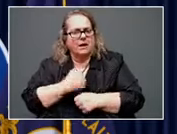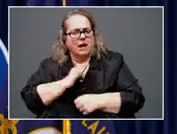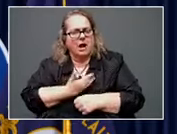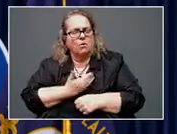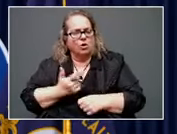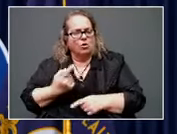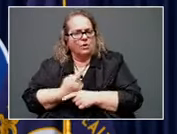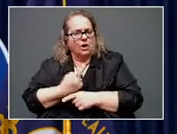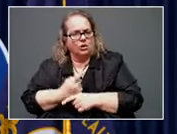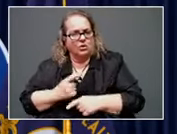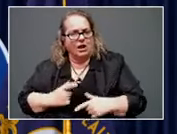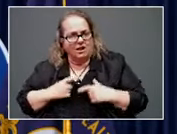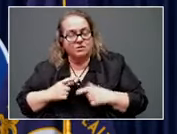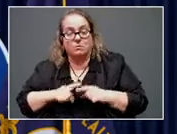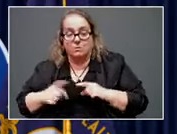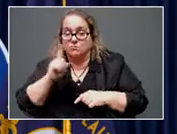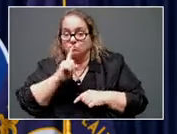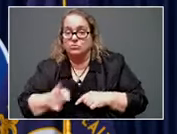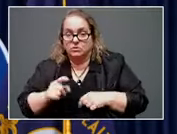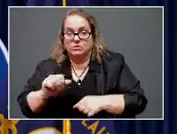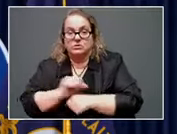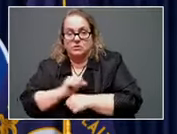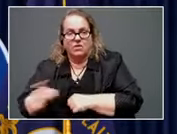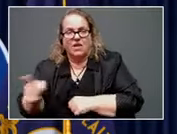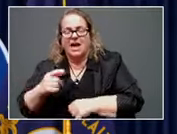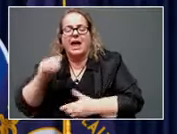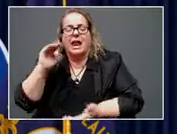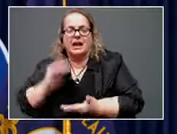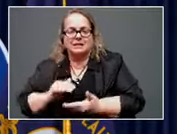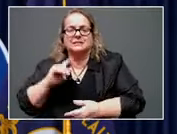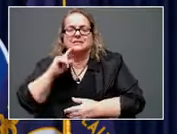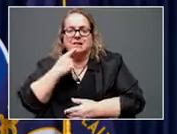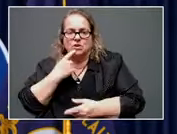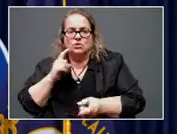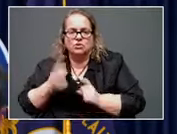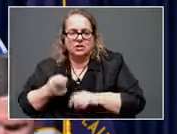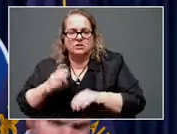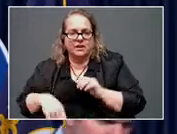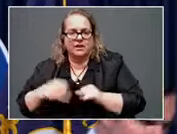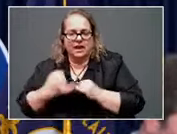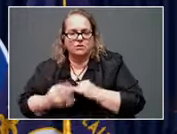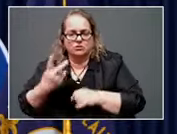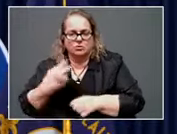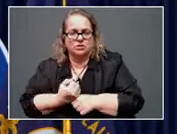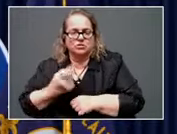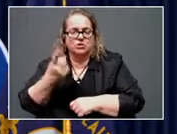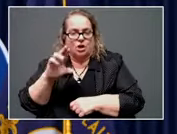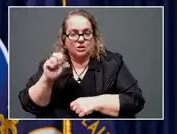Certainly they are less severe changes than what we've had to do the last 2 years. Dr. Stack.